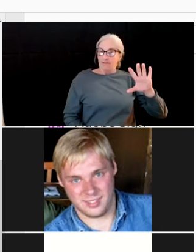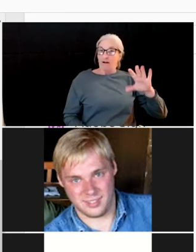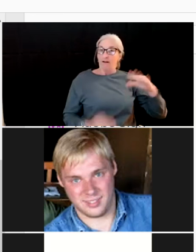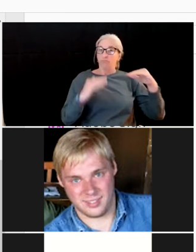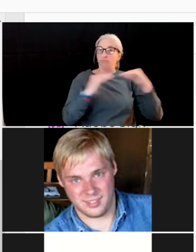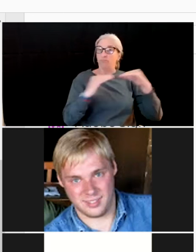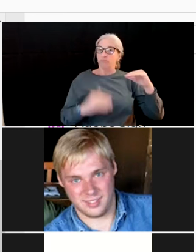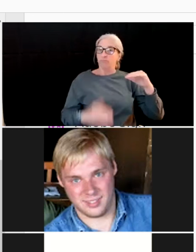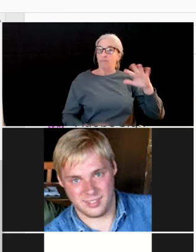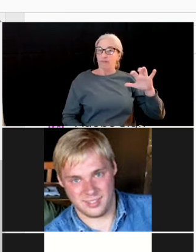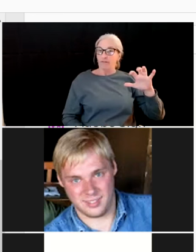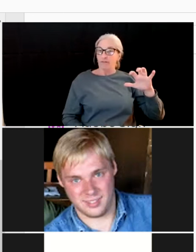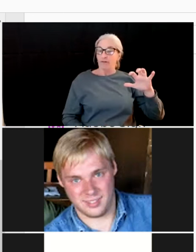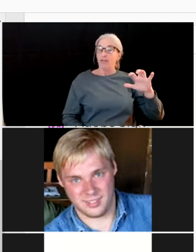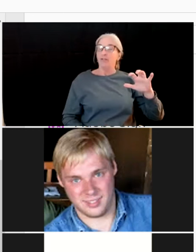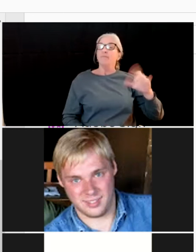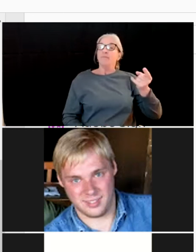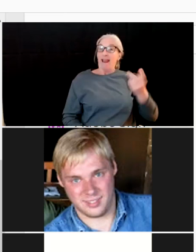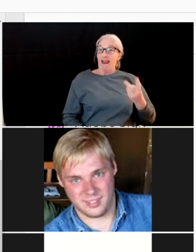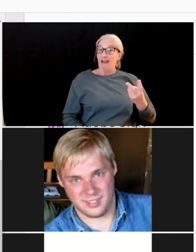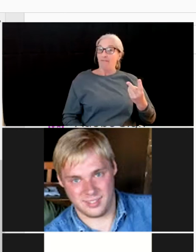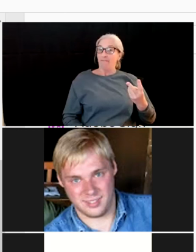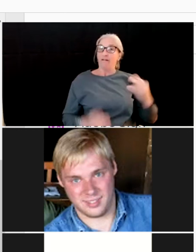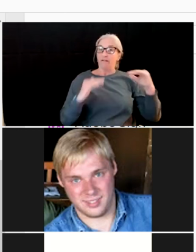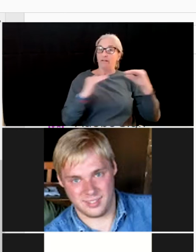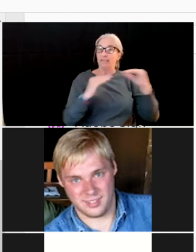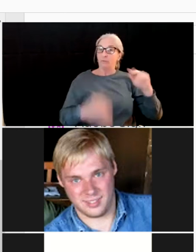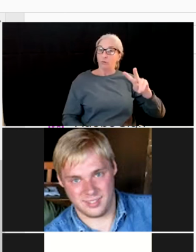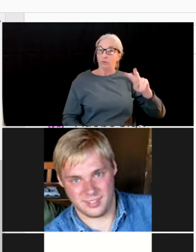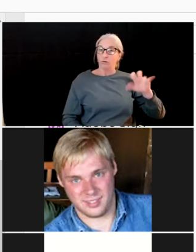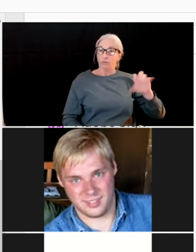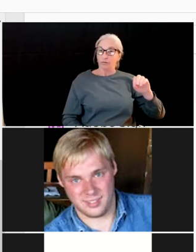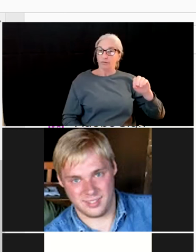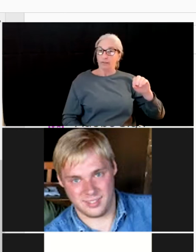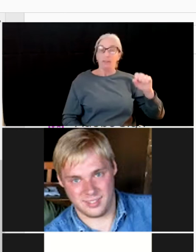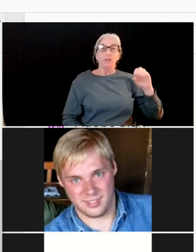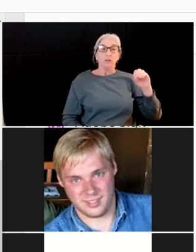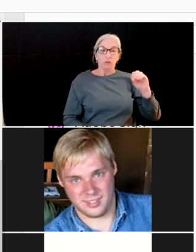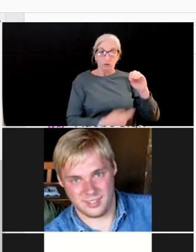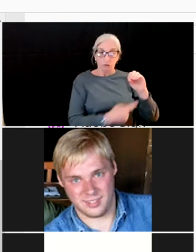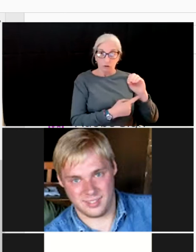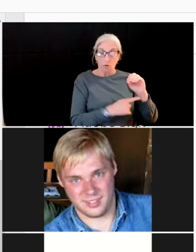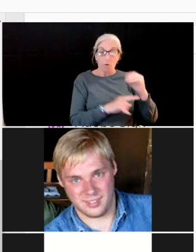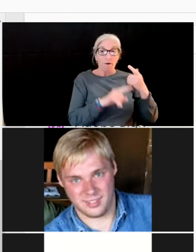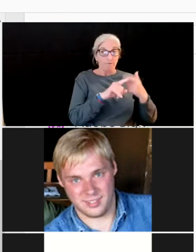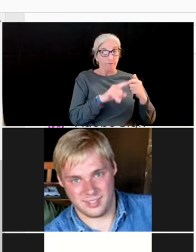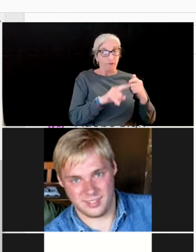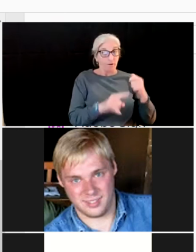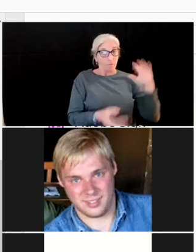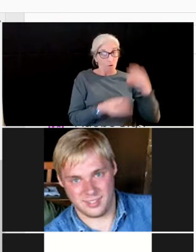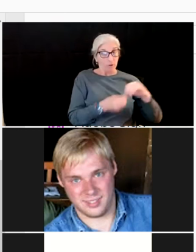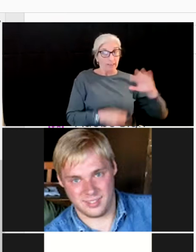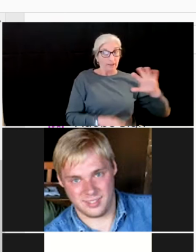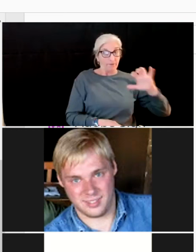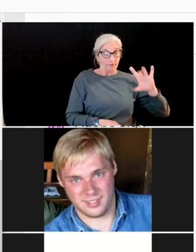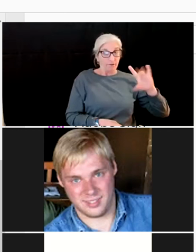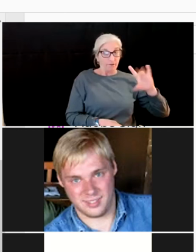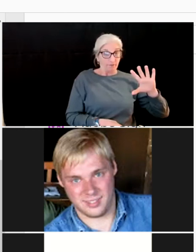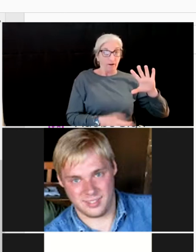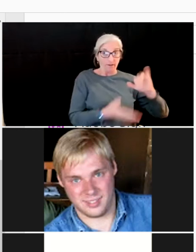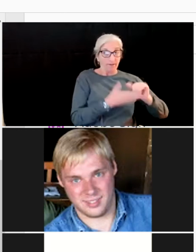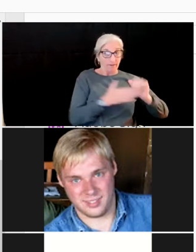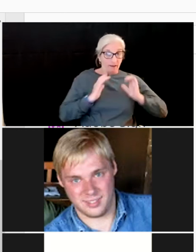that in half, which leaves 250. And what that means is that out of the $585 that the client earns